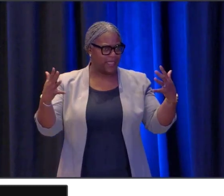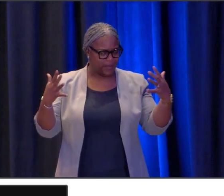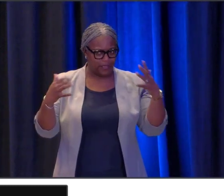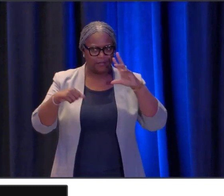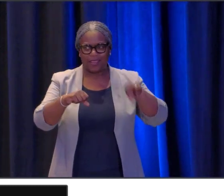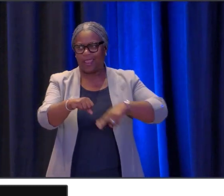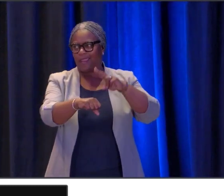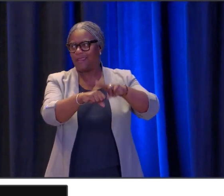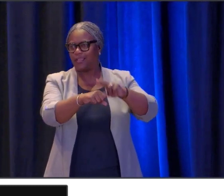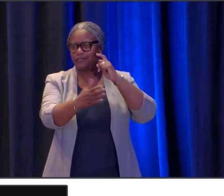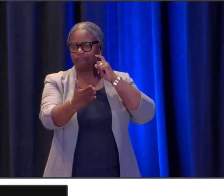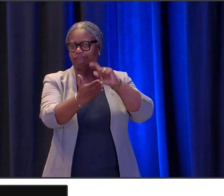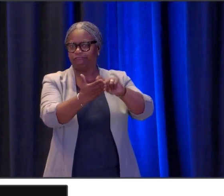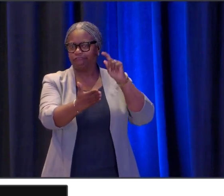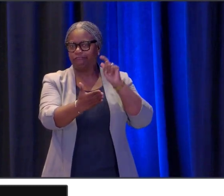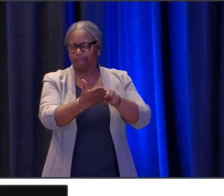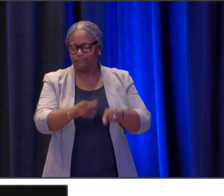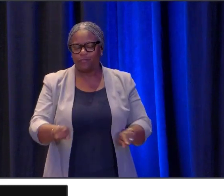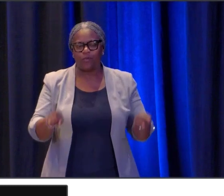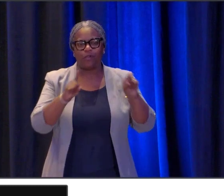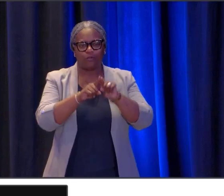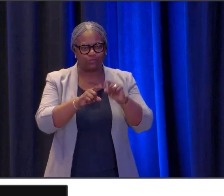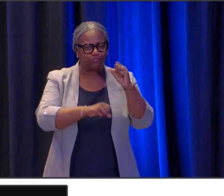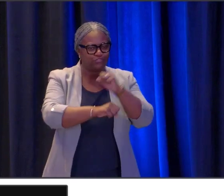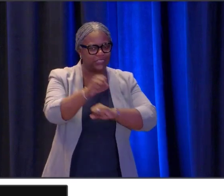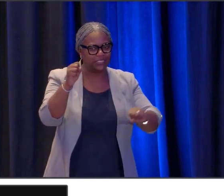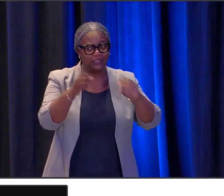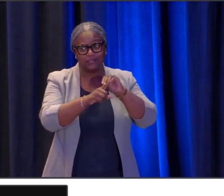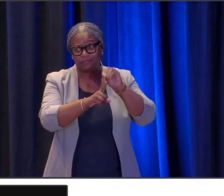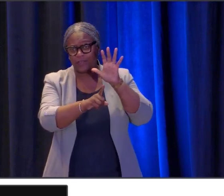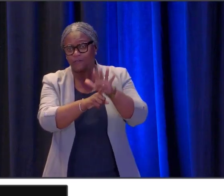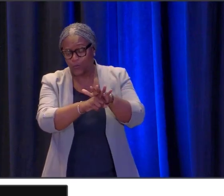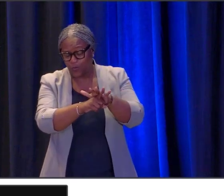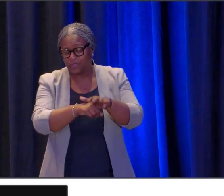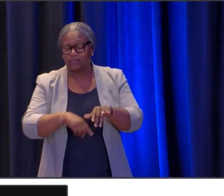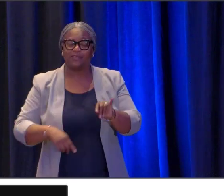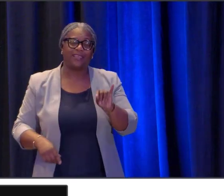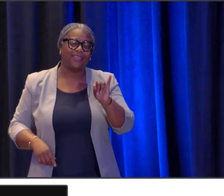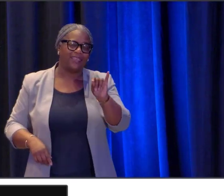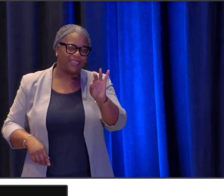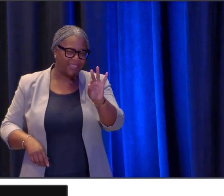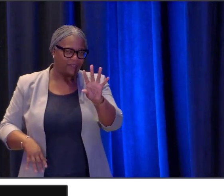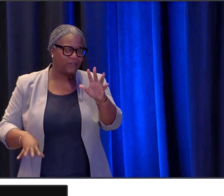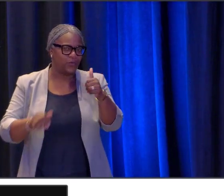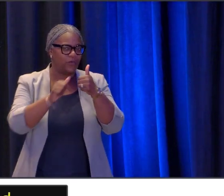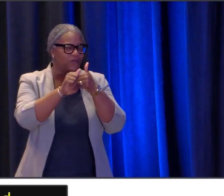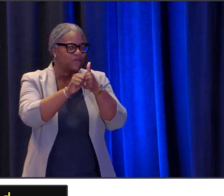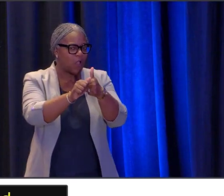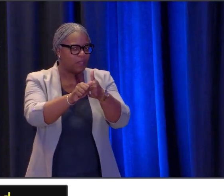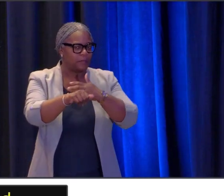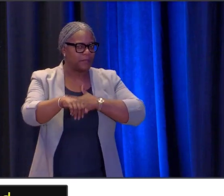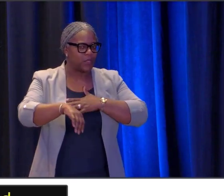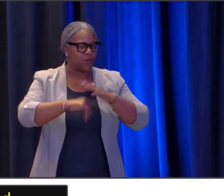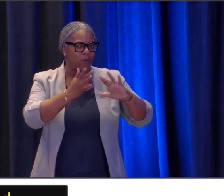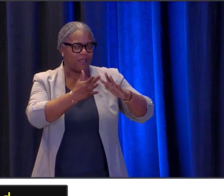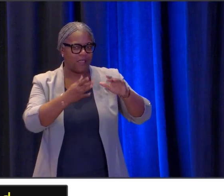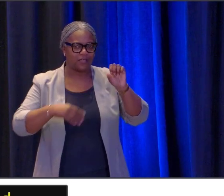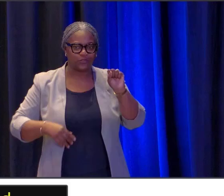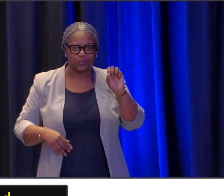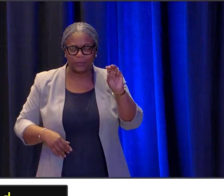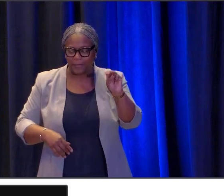presence and strategic influence. If you follow me in any kind of capacity on social media, LinkedIn,